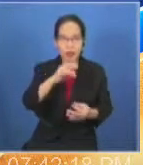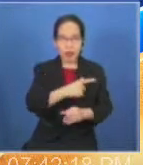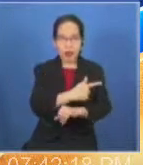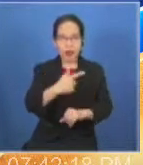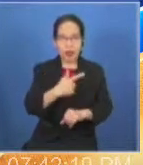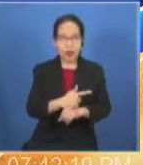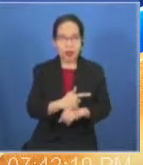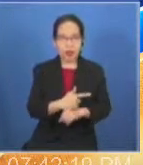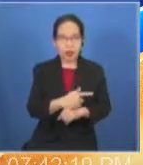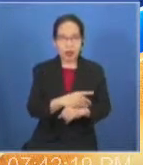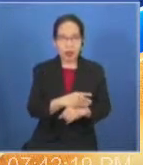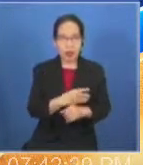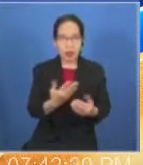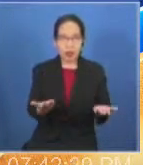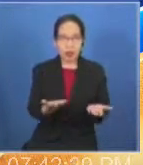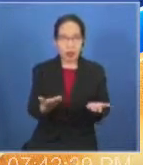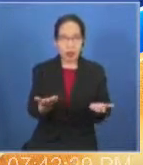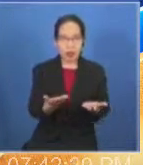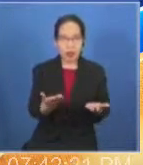ground.